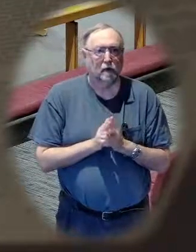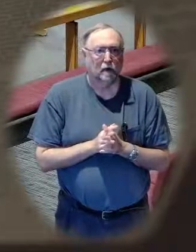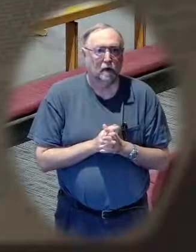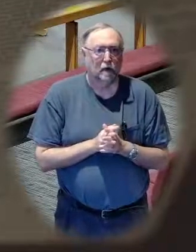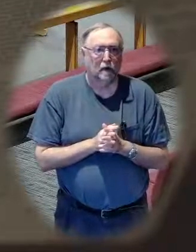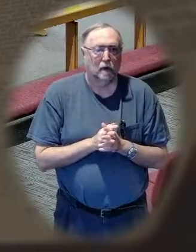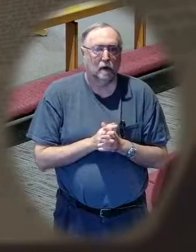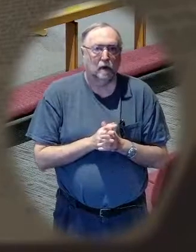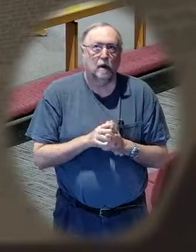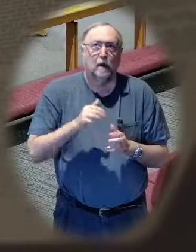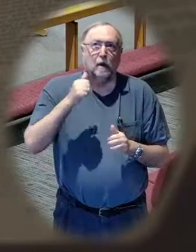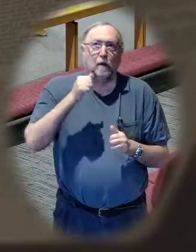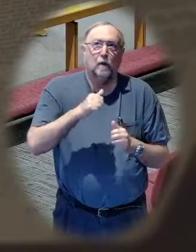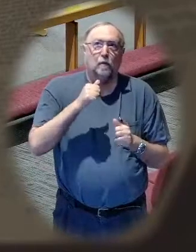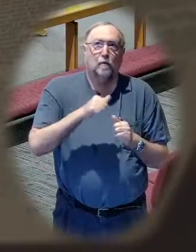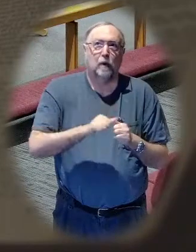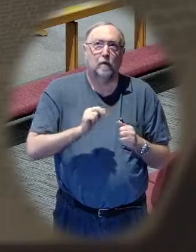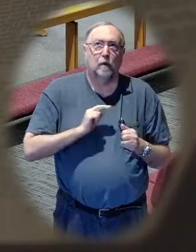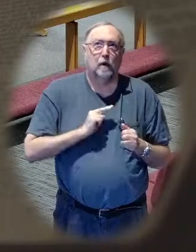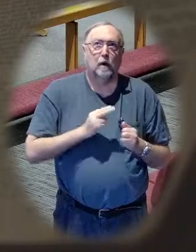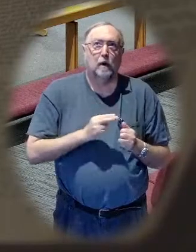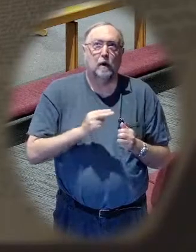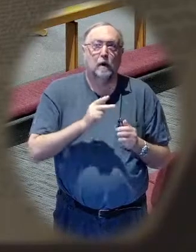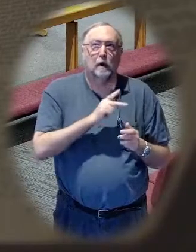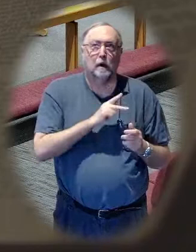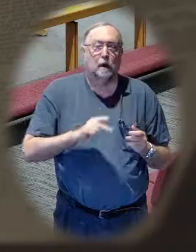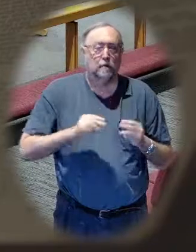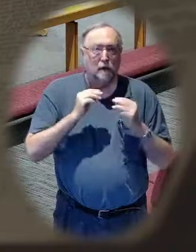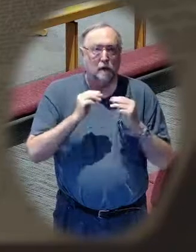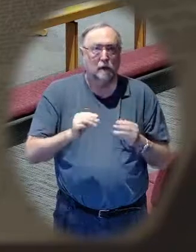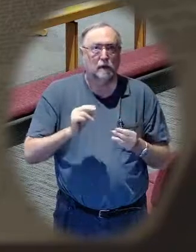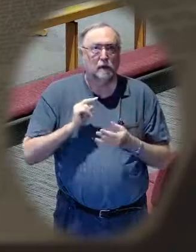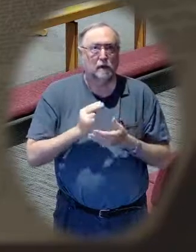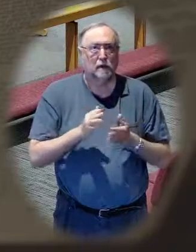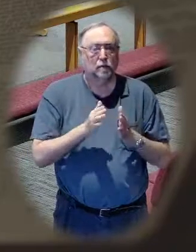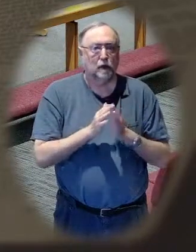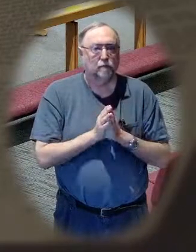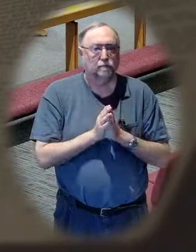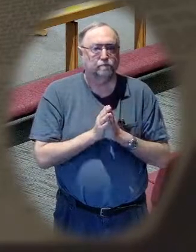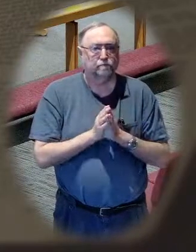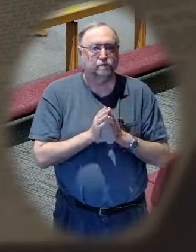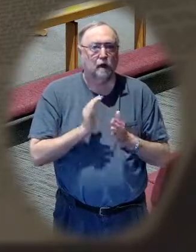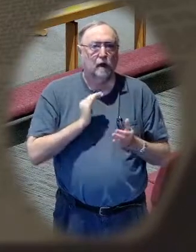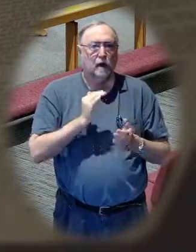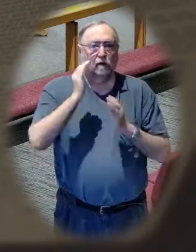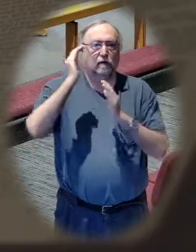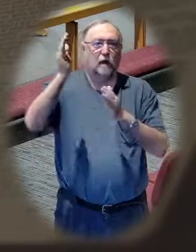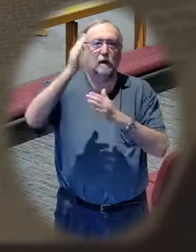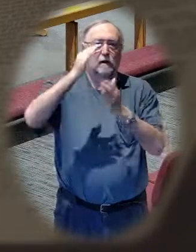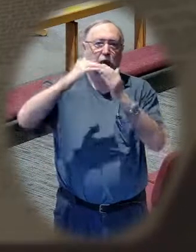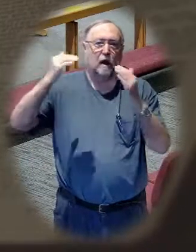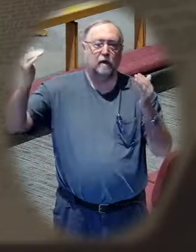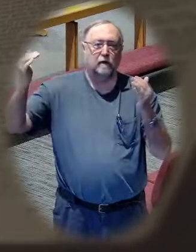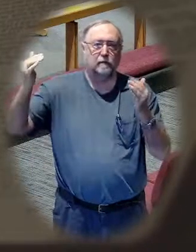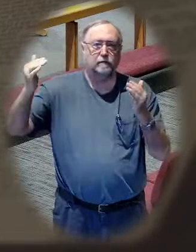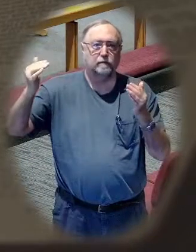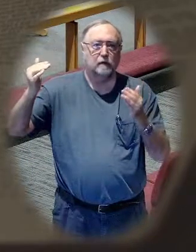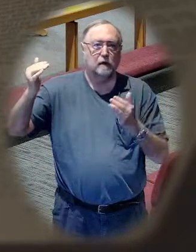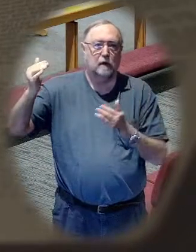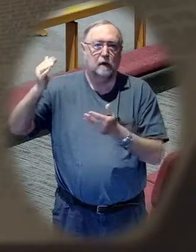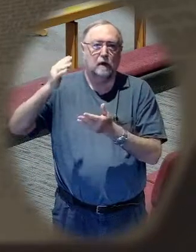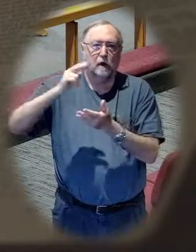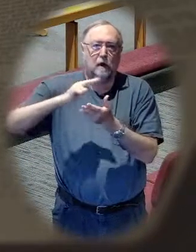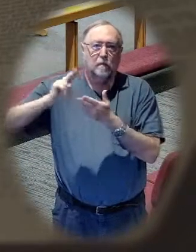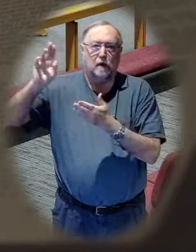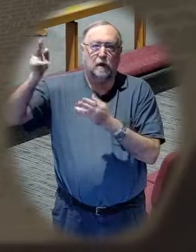remember us in your kingdom. Teach us to pray. Our Father, who art in heaven, hallowed be